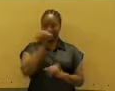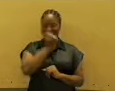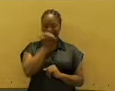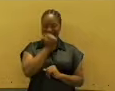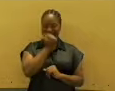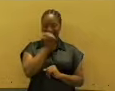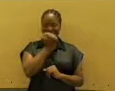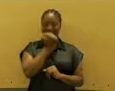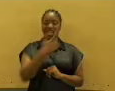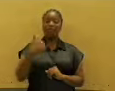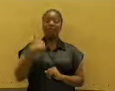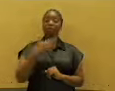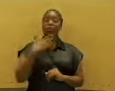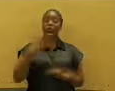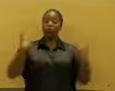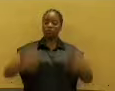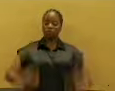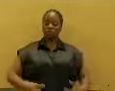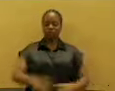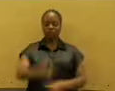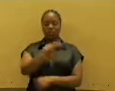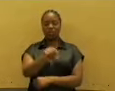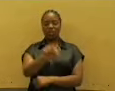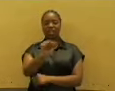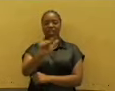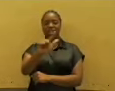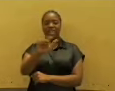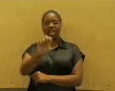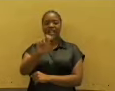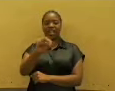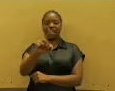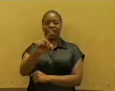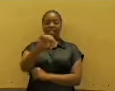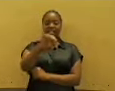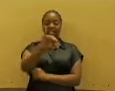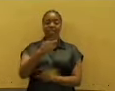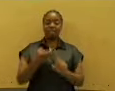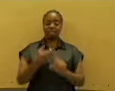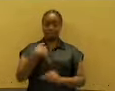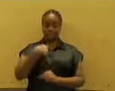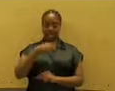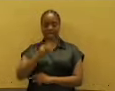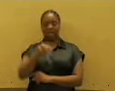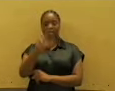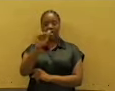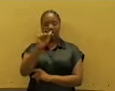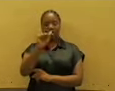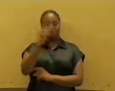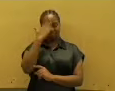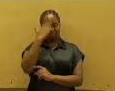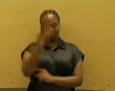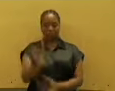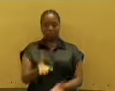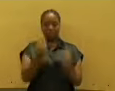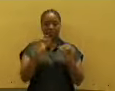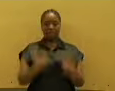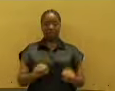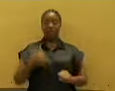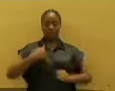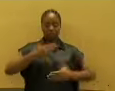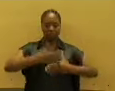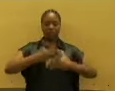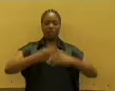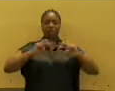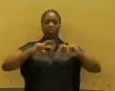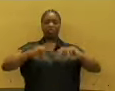Just a bit about myself. I am Naledi Mpanza. I'm a master's graduate from the University of Pretoria, and I'm currently working as a researcher at the